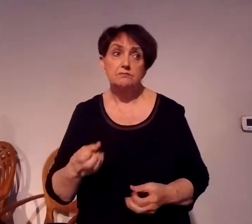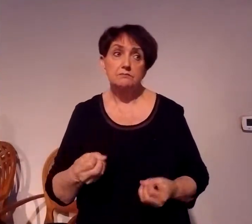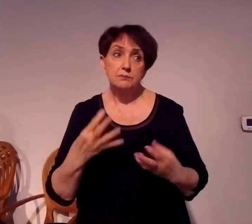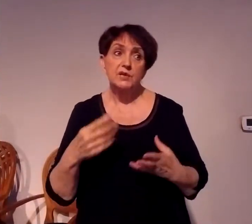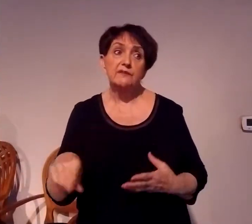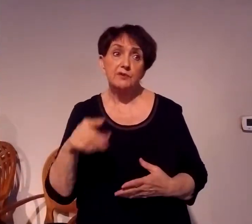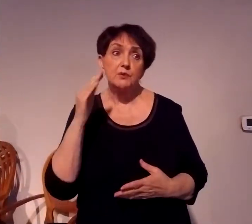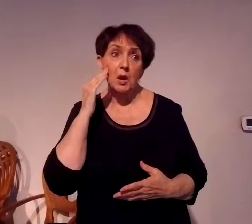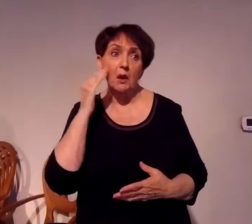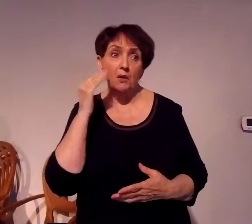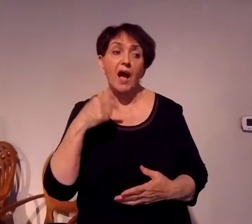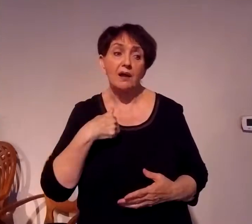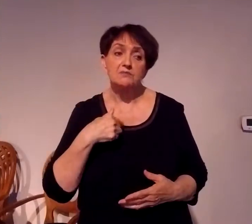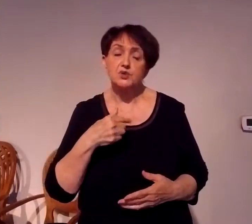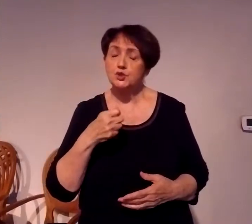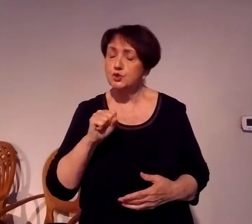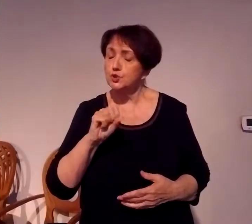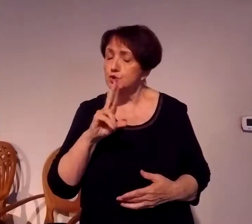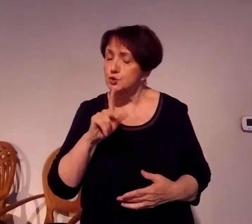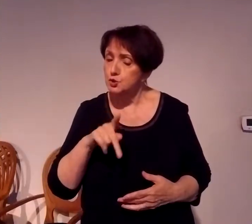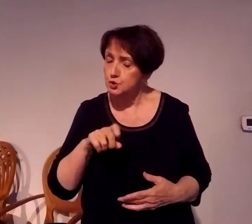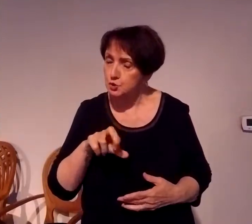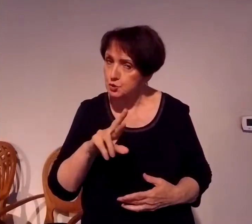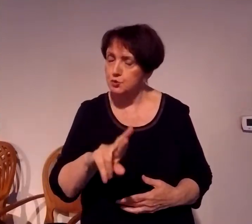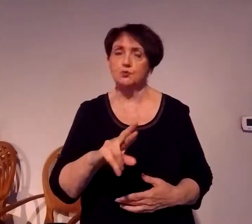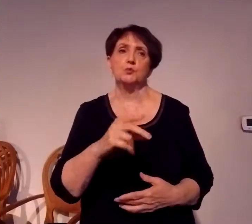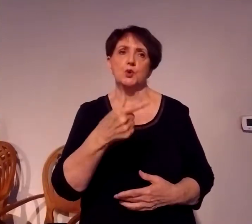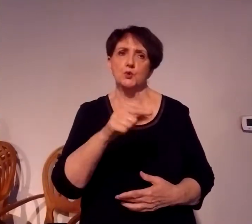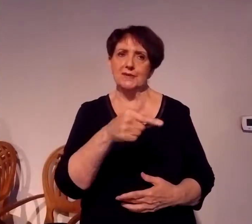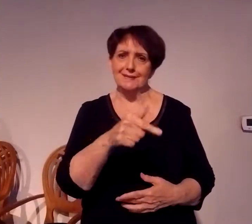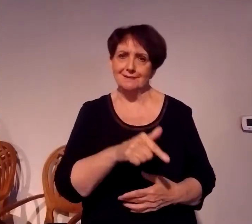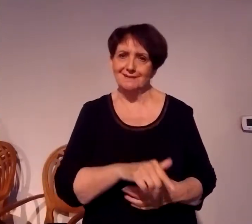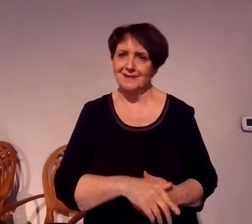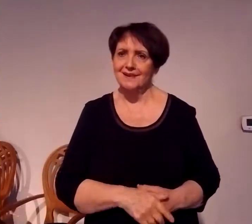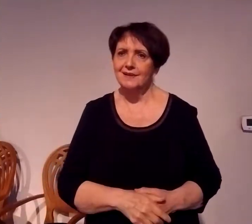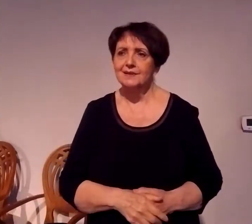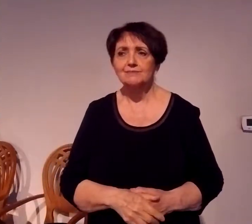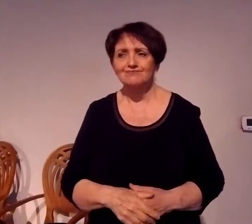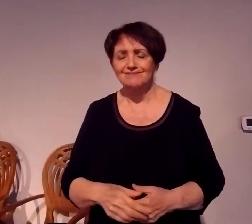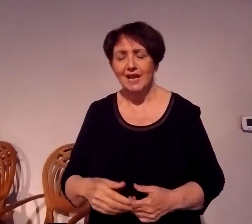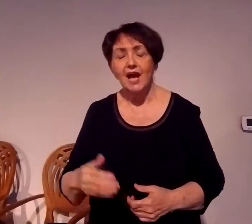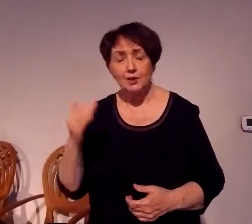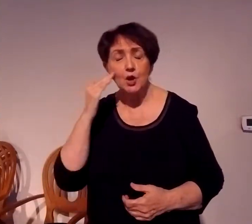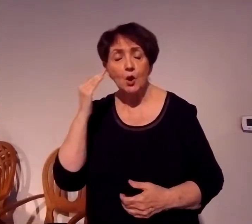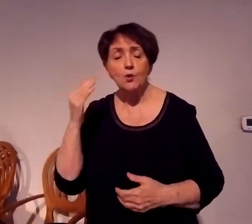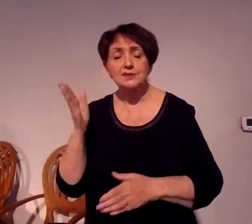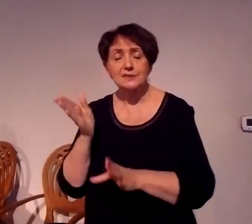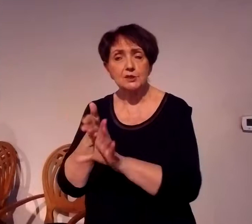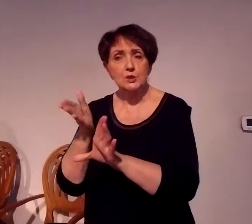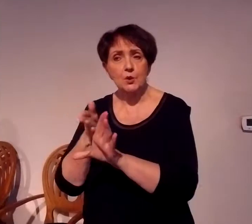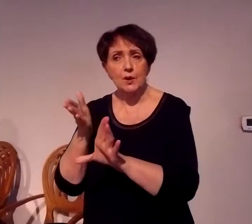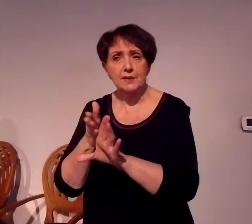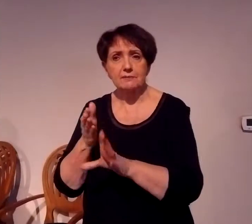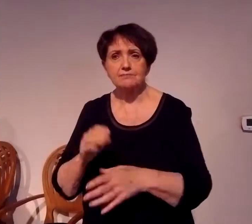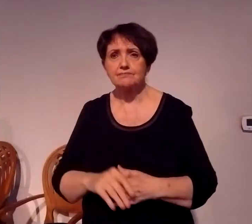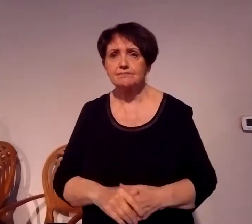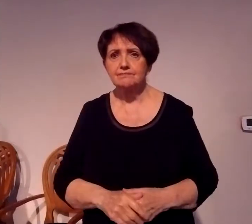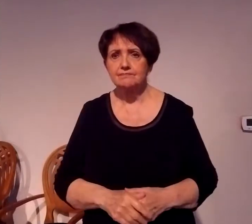annoying, but there you go. At home and at CSLDallas, I make you wash the